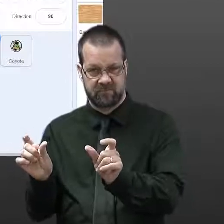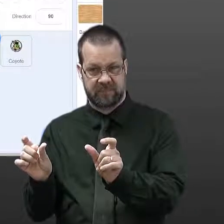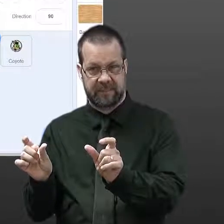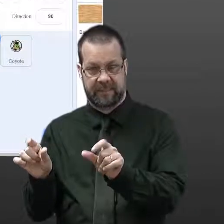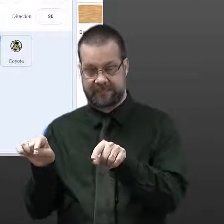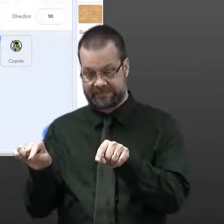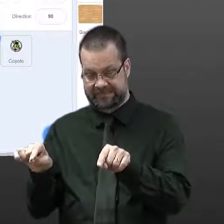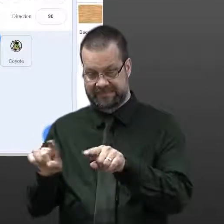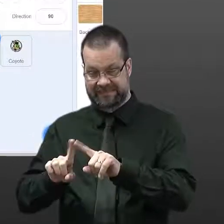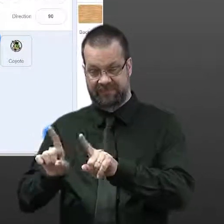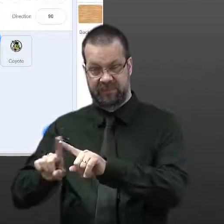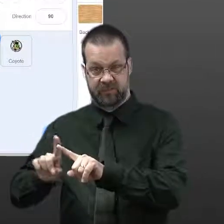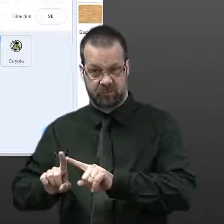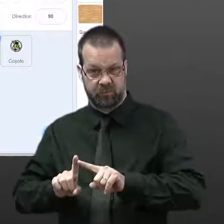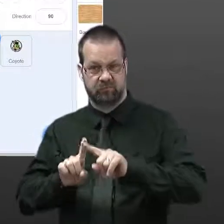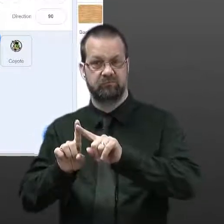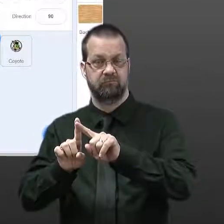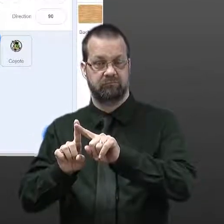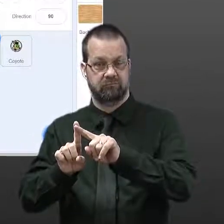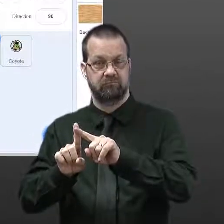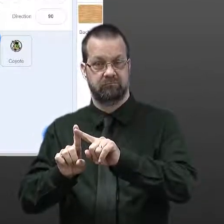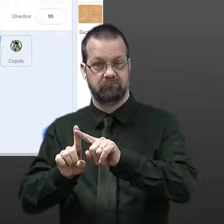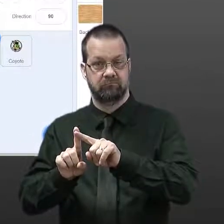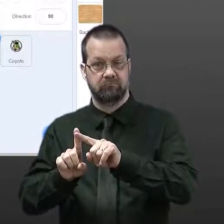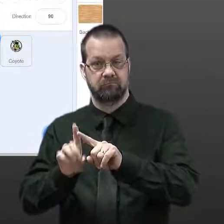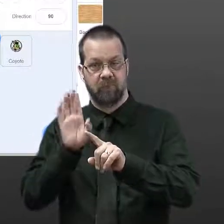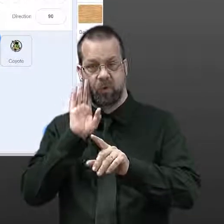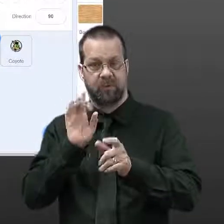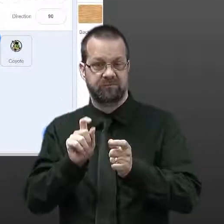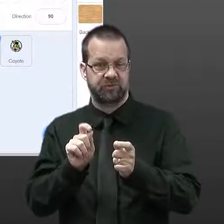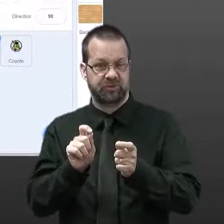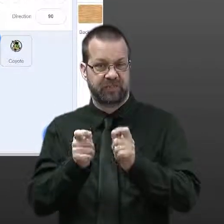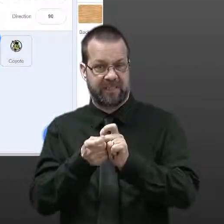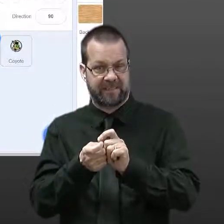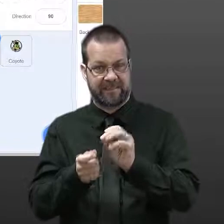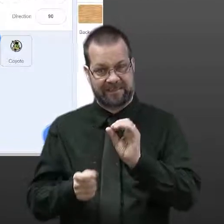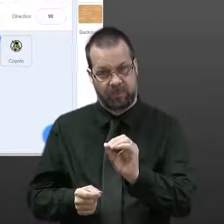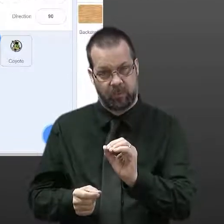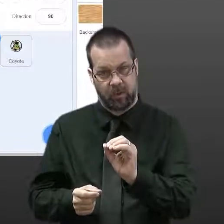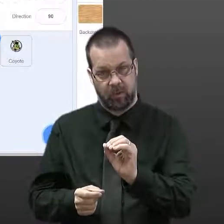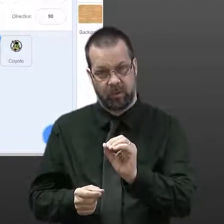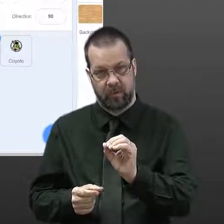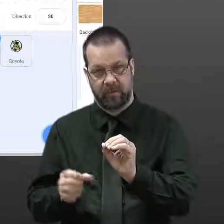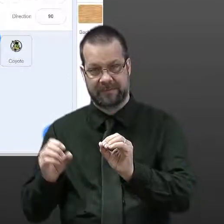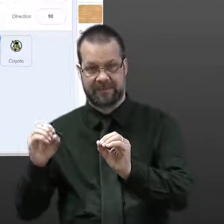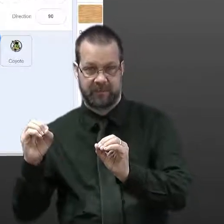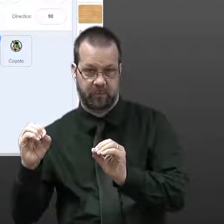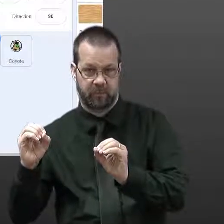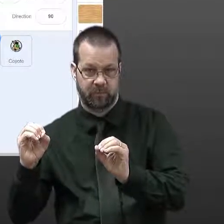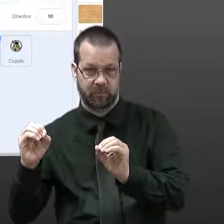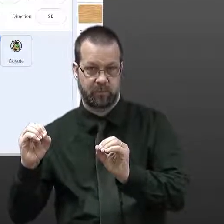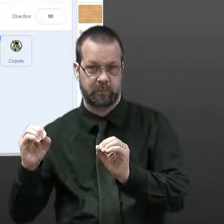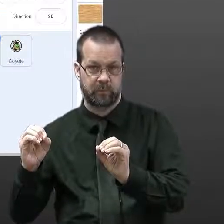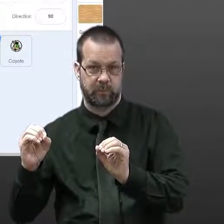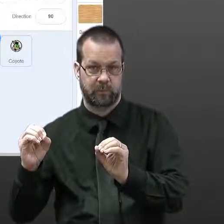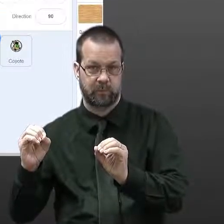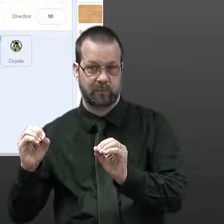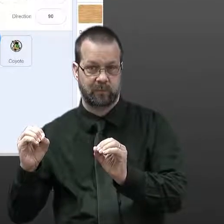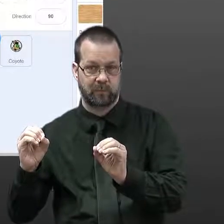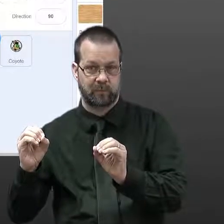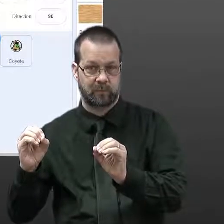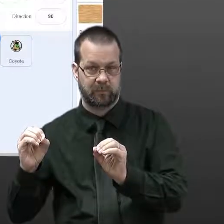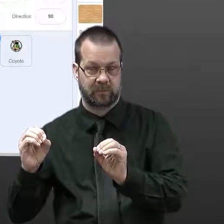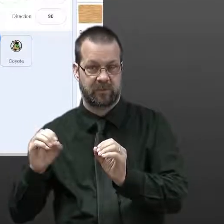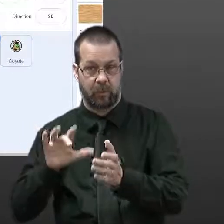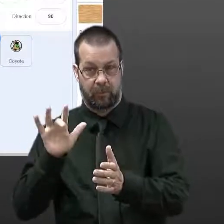These numbers won't always be the same, but we're going to change them anyways to 0 and 0. That way